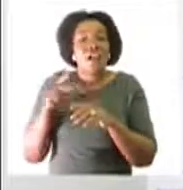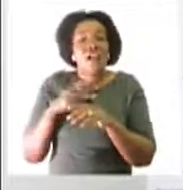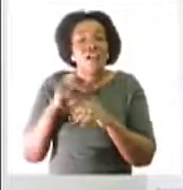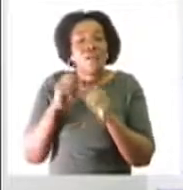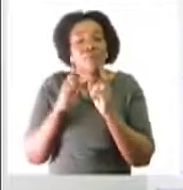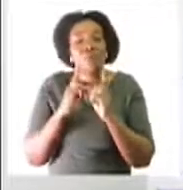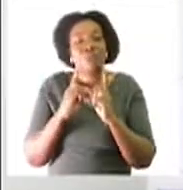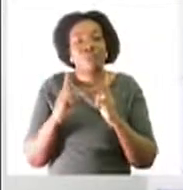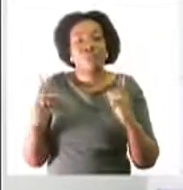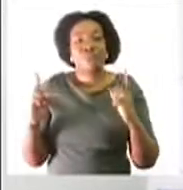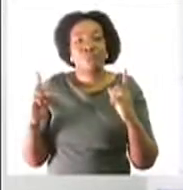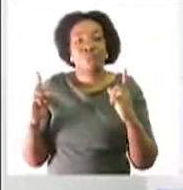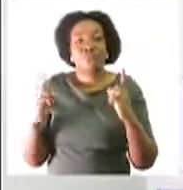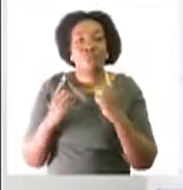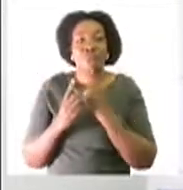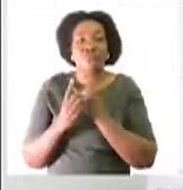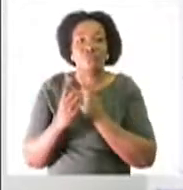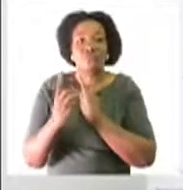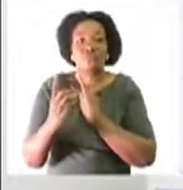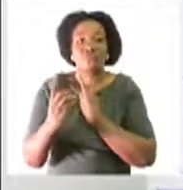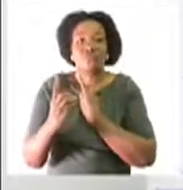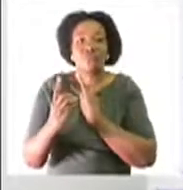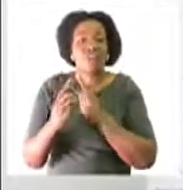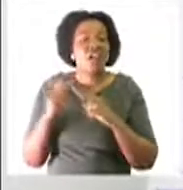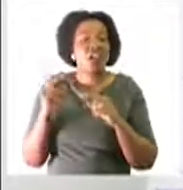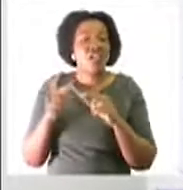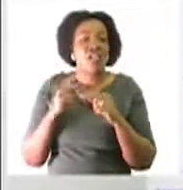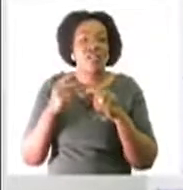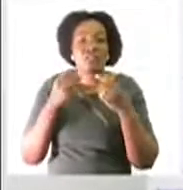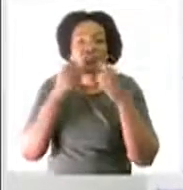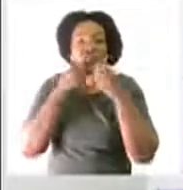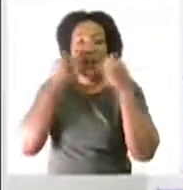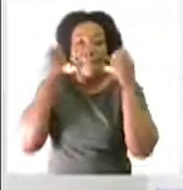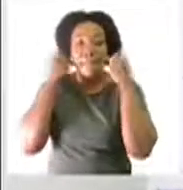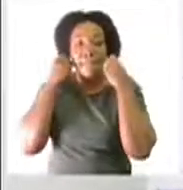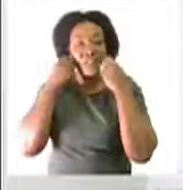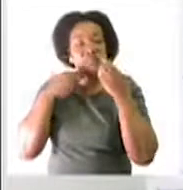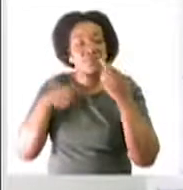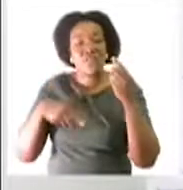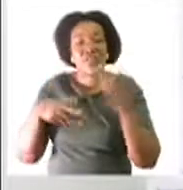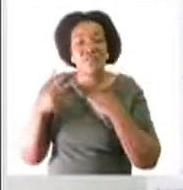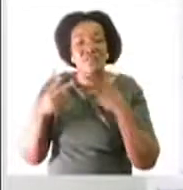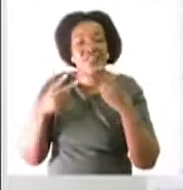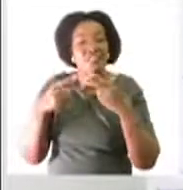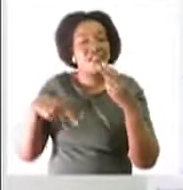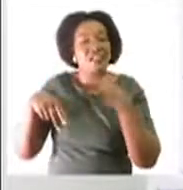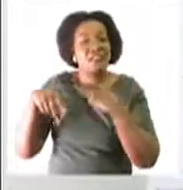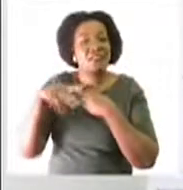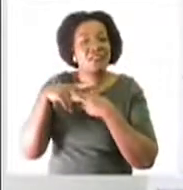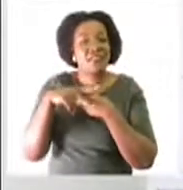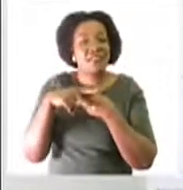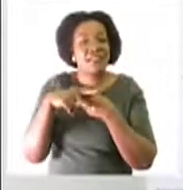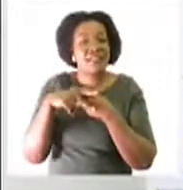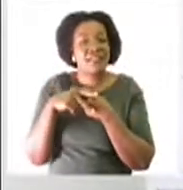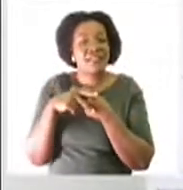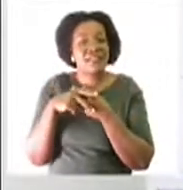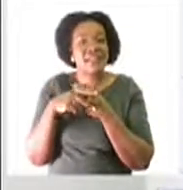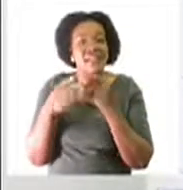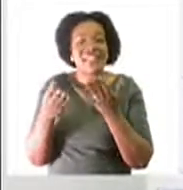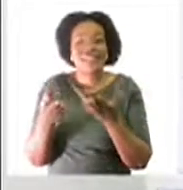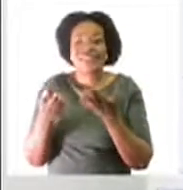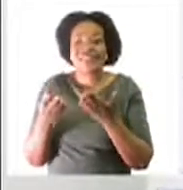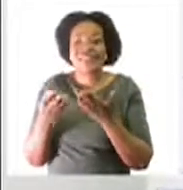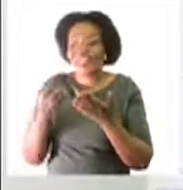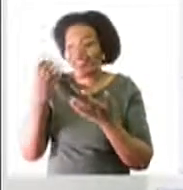keep social distancing as well. Put on your mask whenever you need to go outside. Let us welcome our